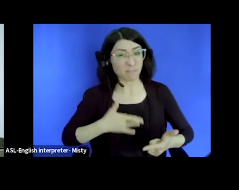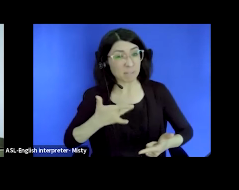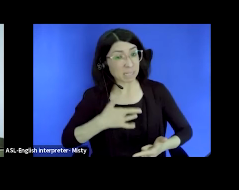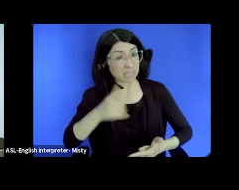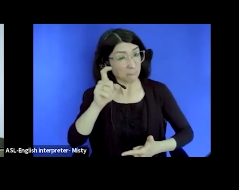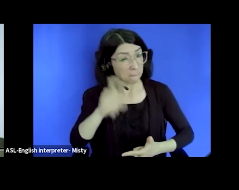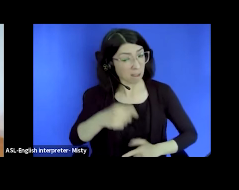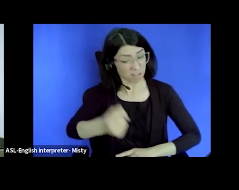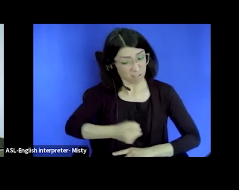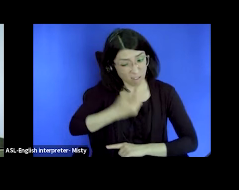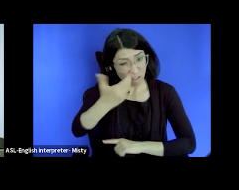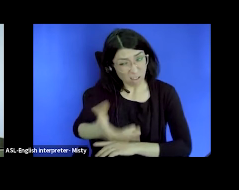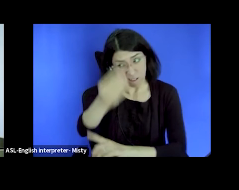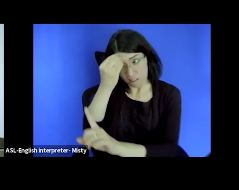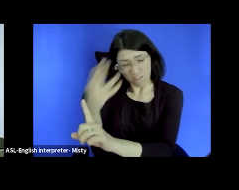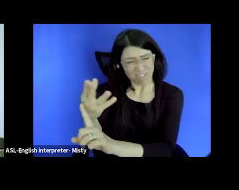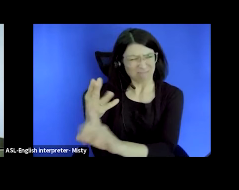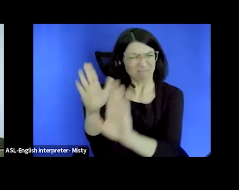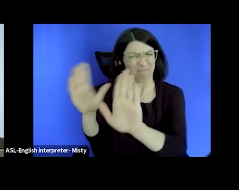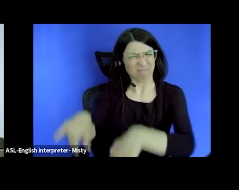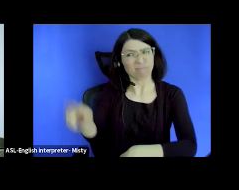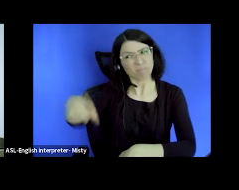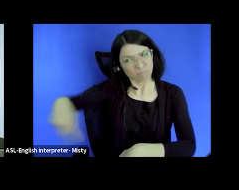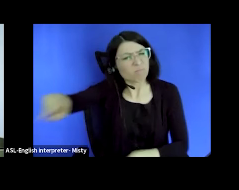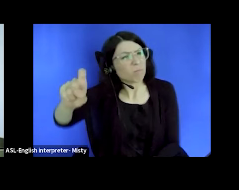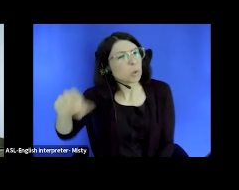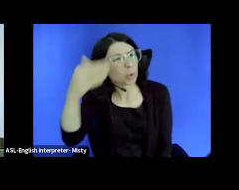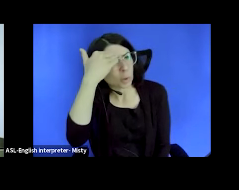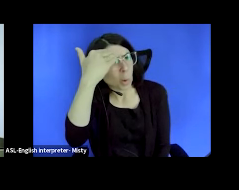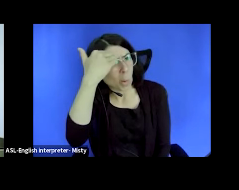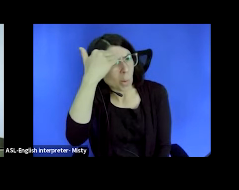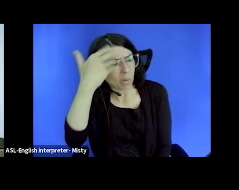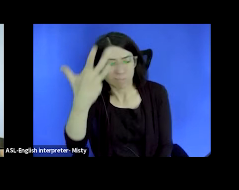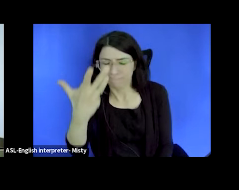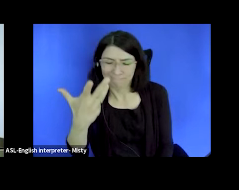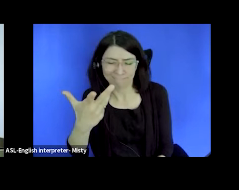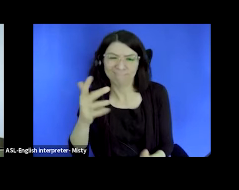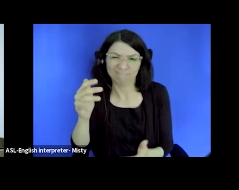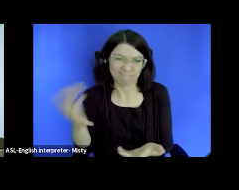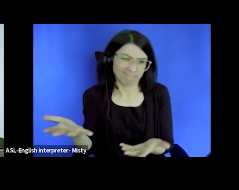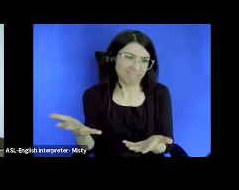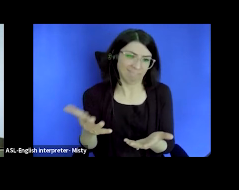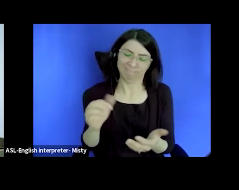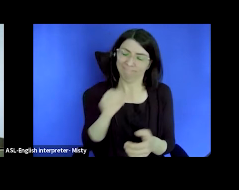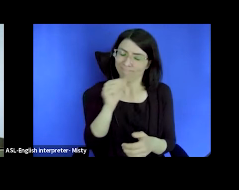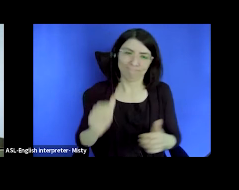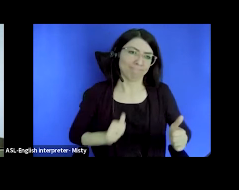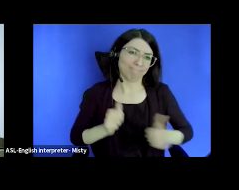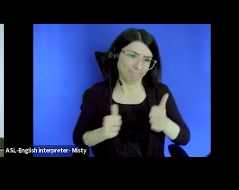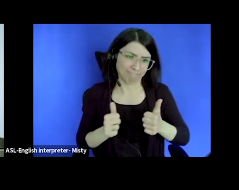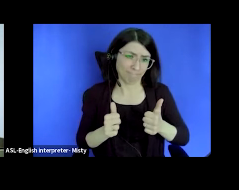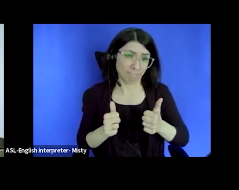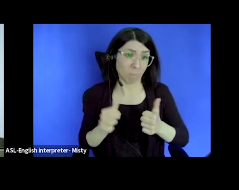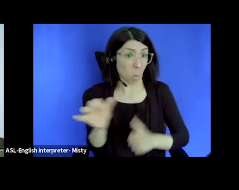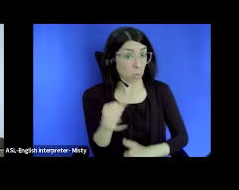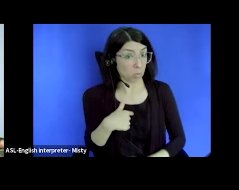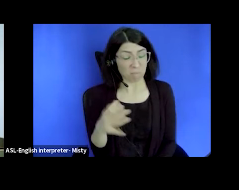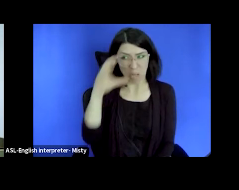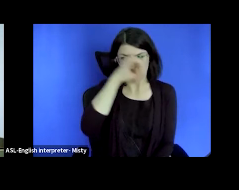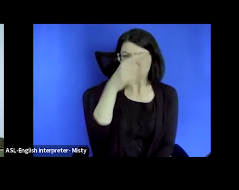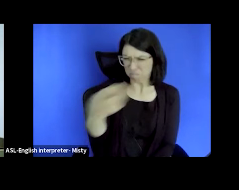So hoping that people can be mind readers around you is definitely unassertive. Okay. It's also not necessarily fair to those around you, because we're